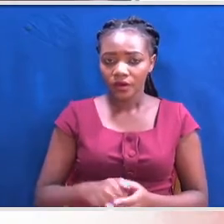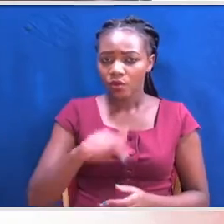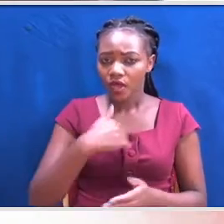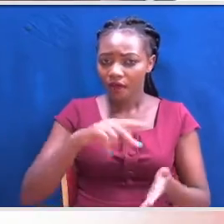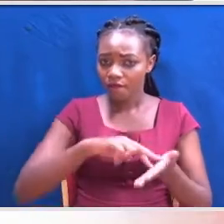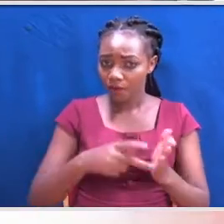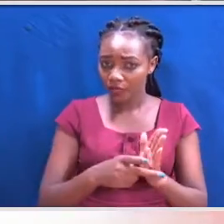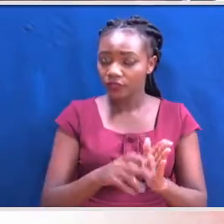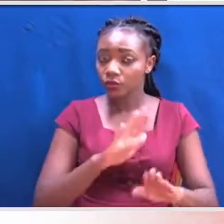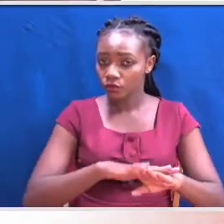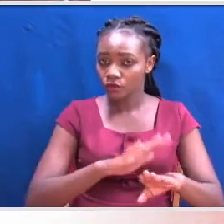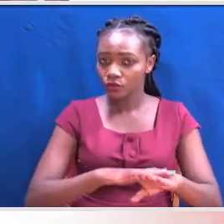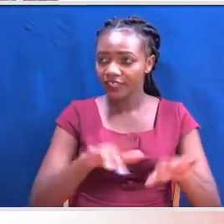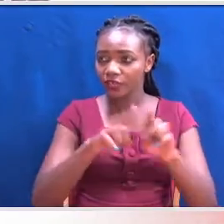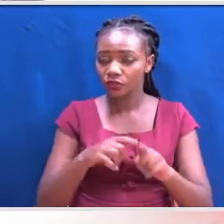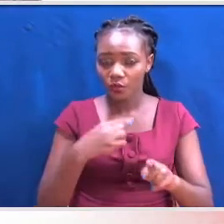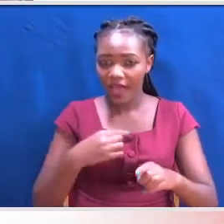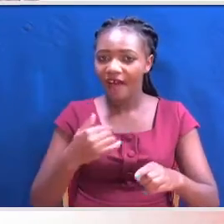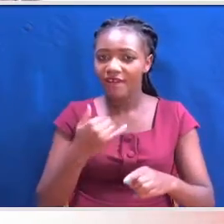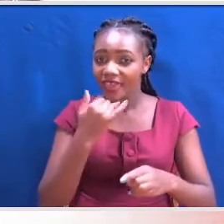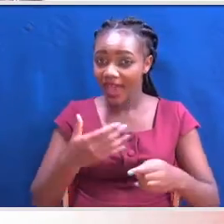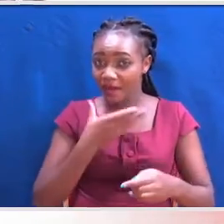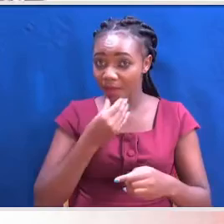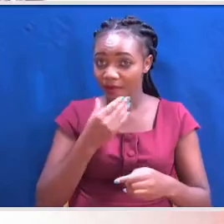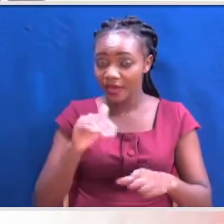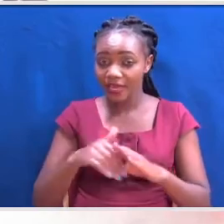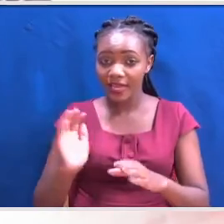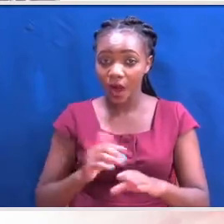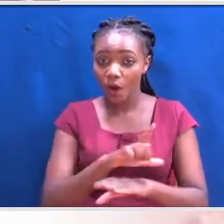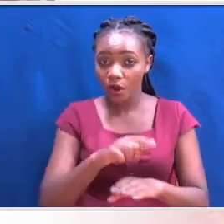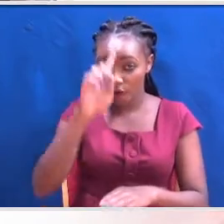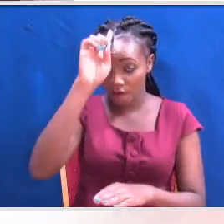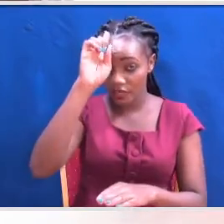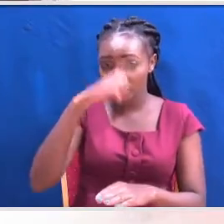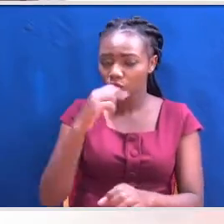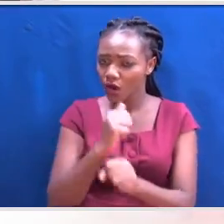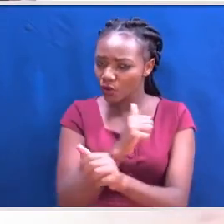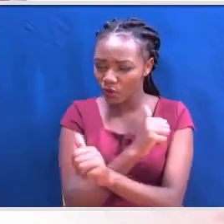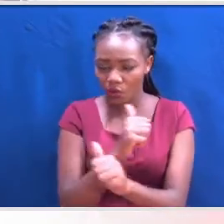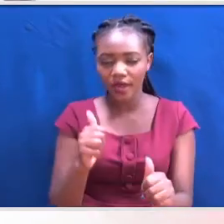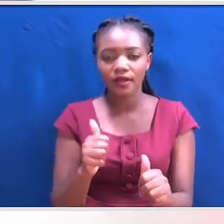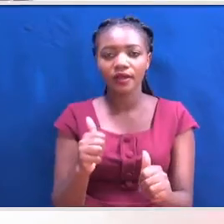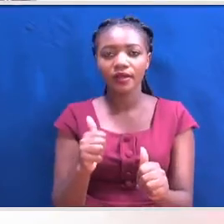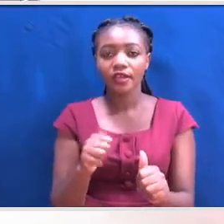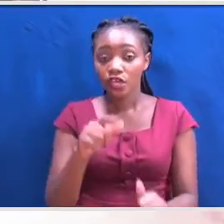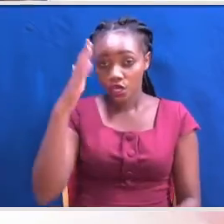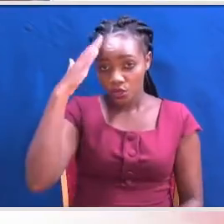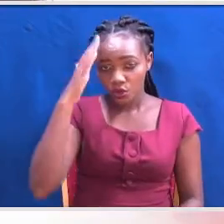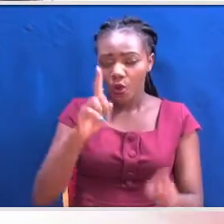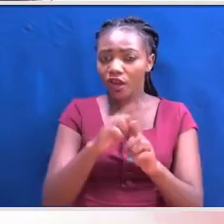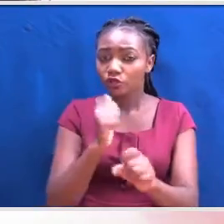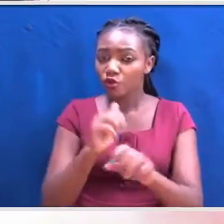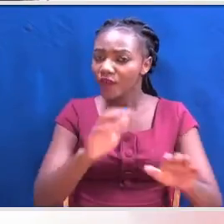had industrious young men in our local village, you know, doing the basic welding, you know, doing